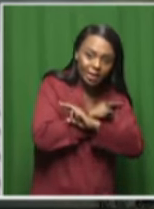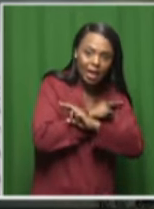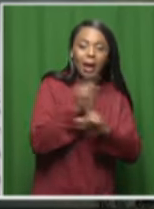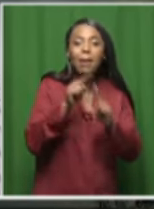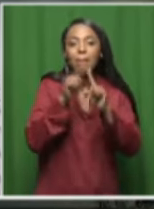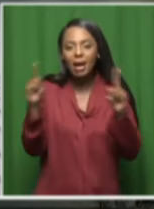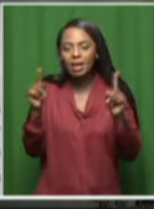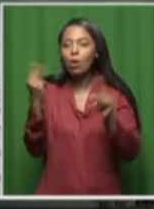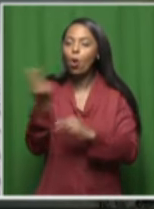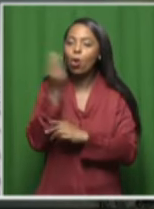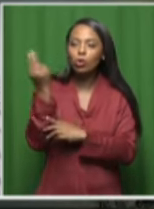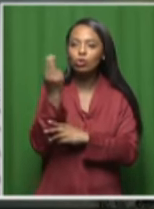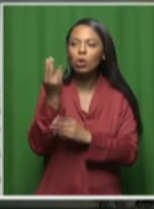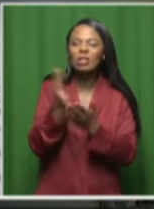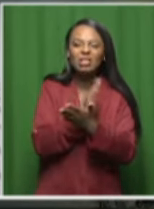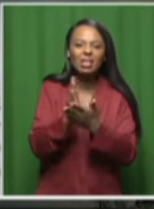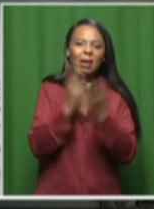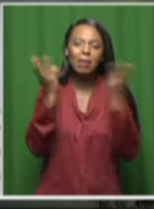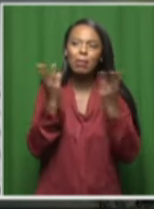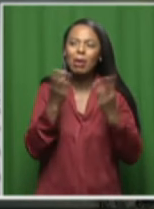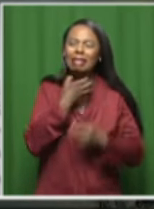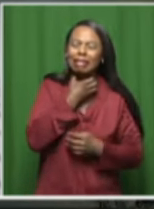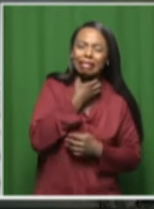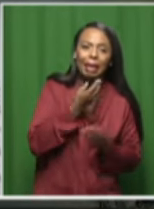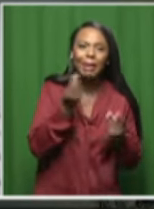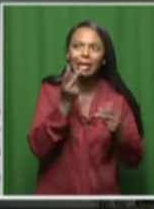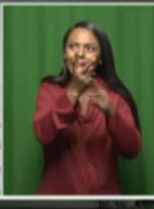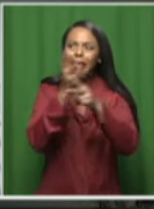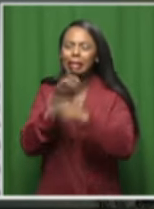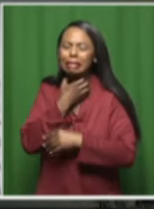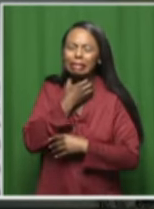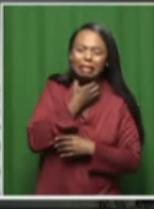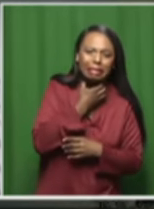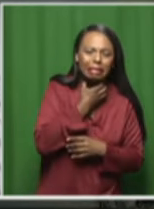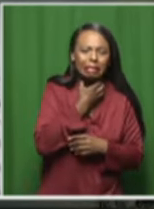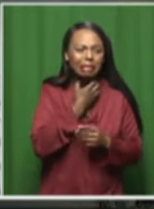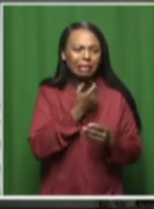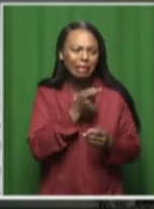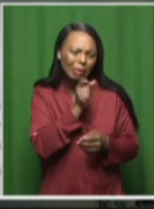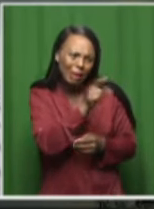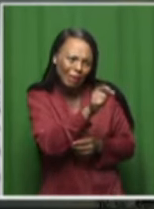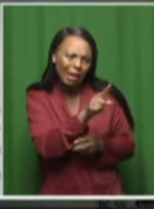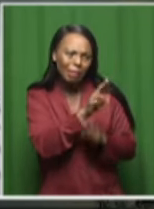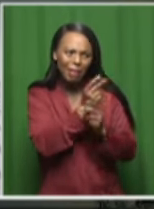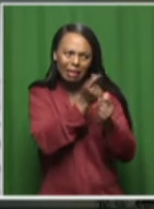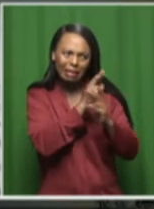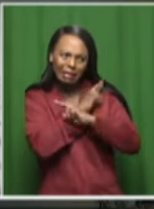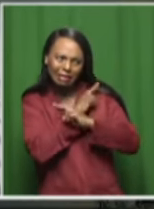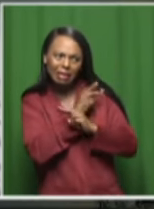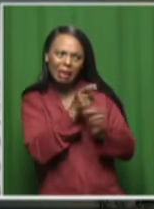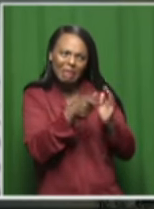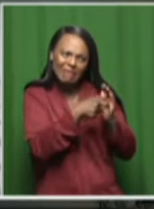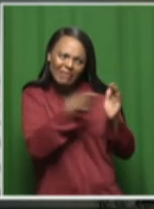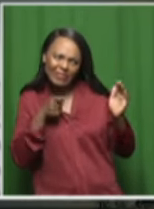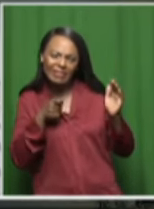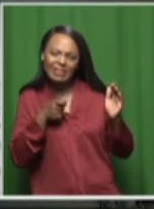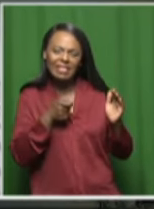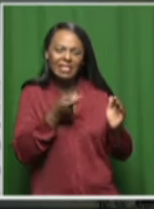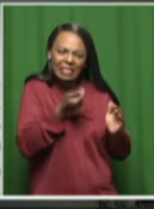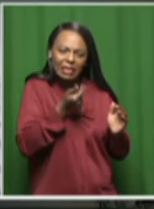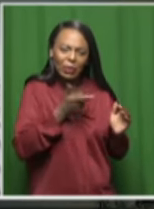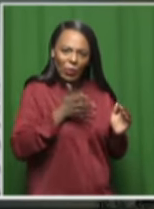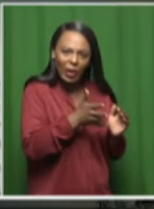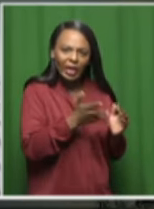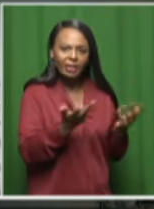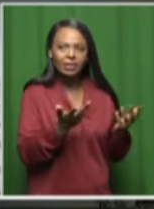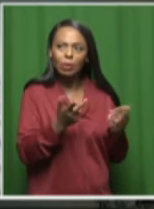people that are living in such debt and are exceptionally desperate to, in a time like this, financially, people are really constrained right